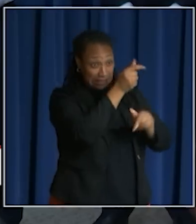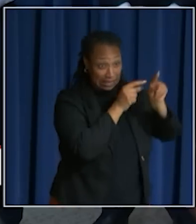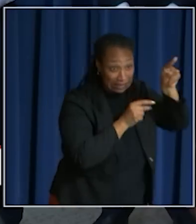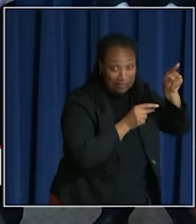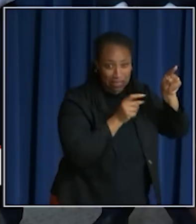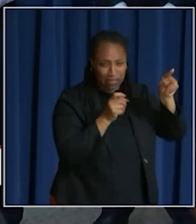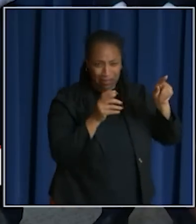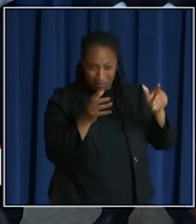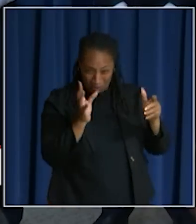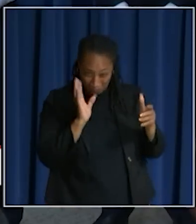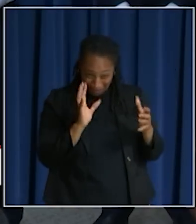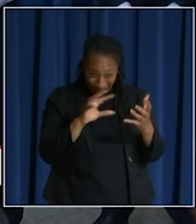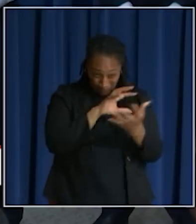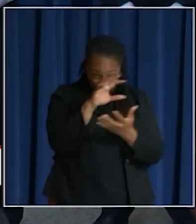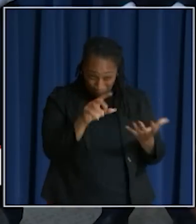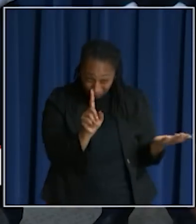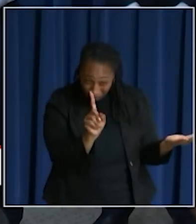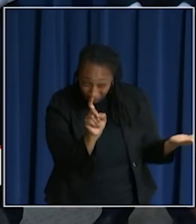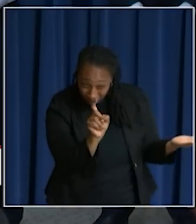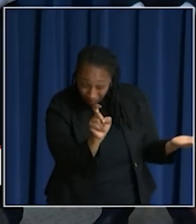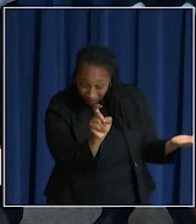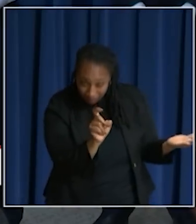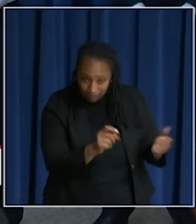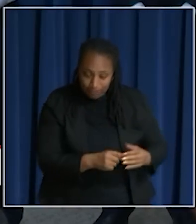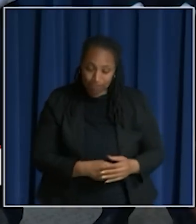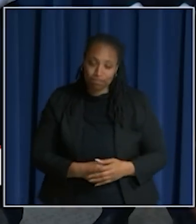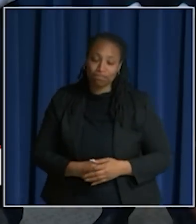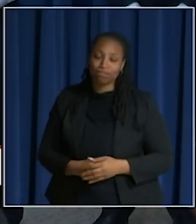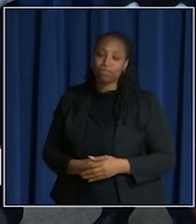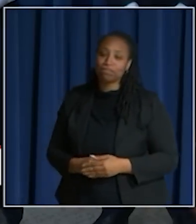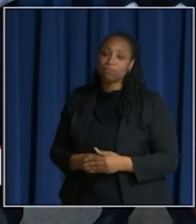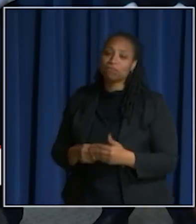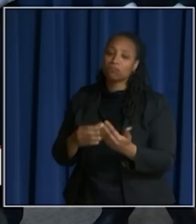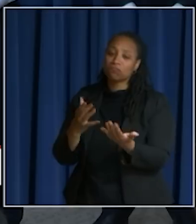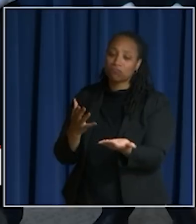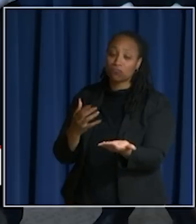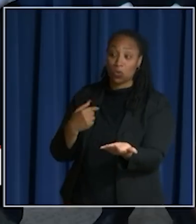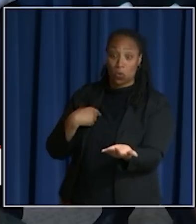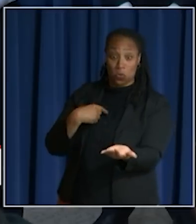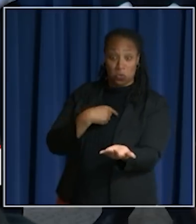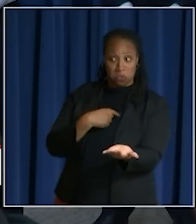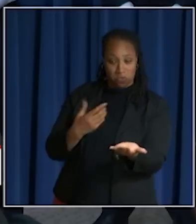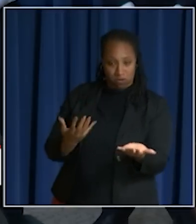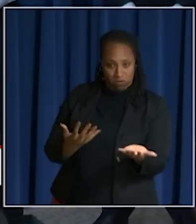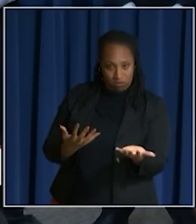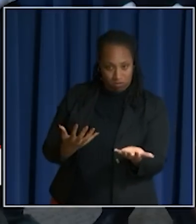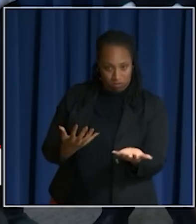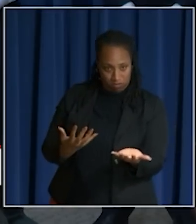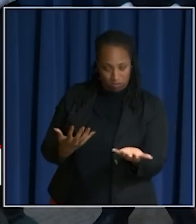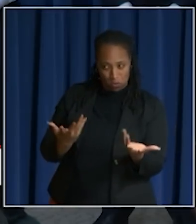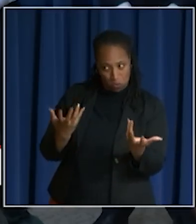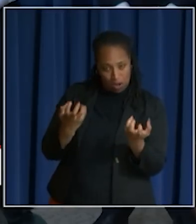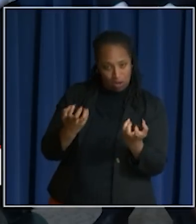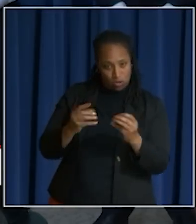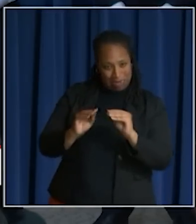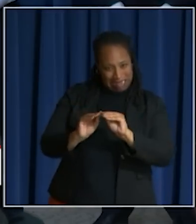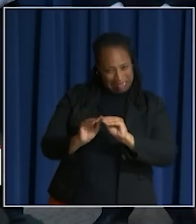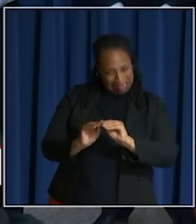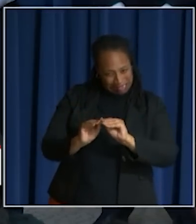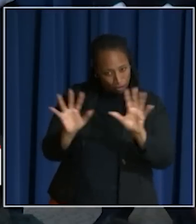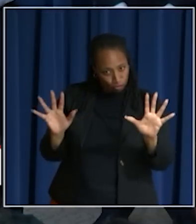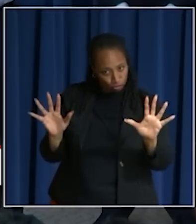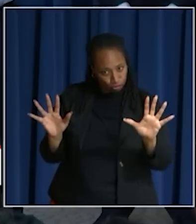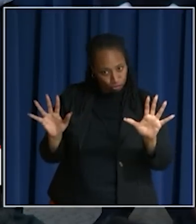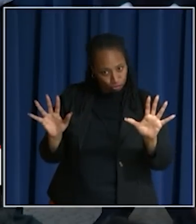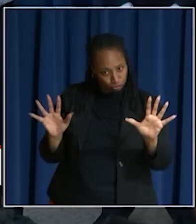enforcement? Well, we should note, and we have been advised, and we will continue